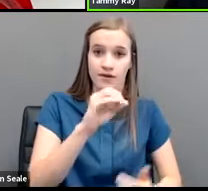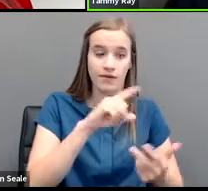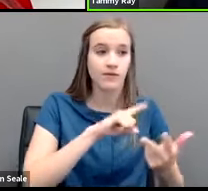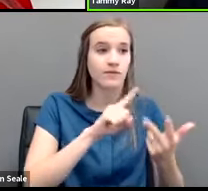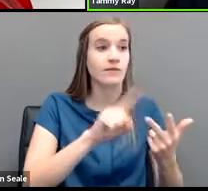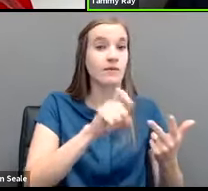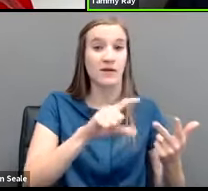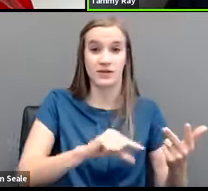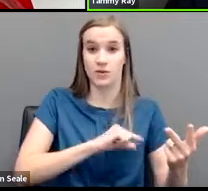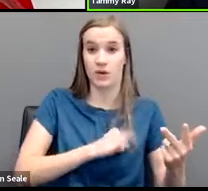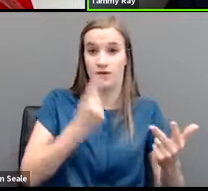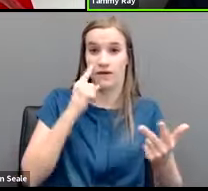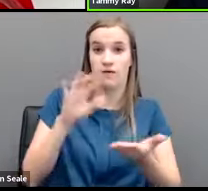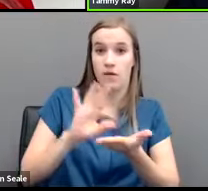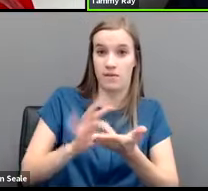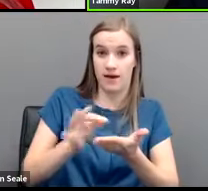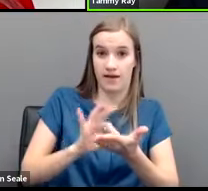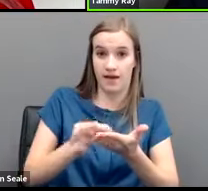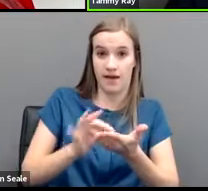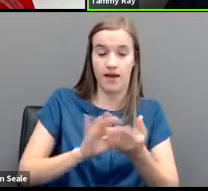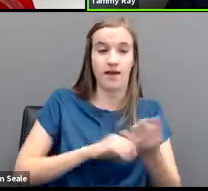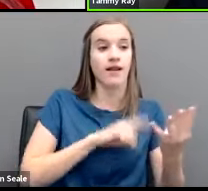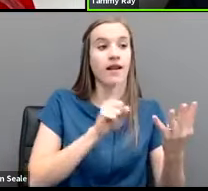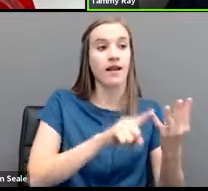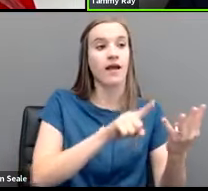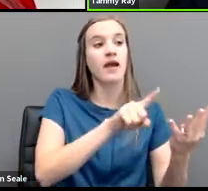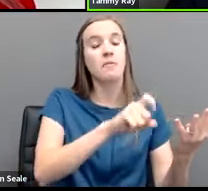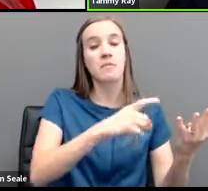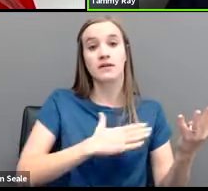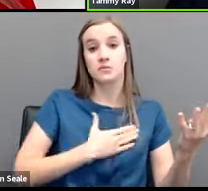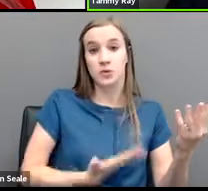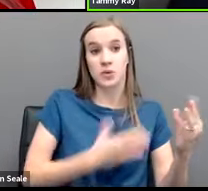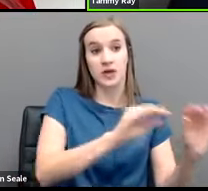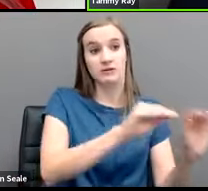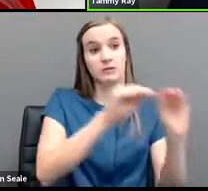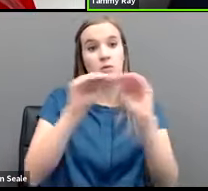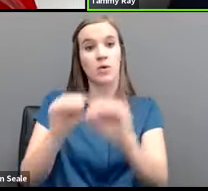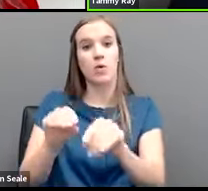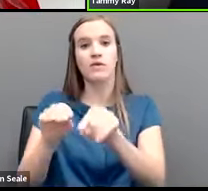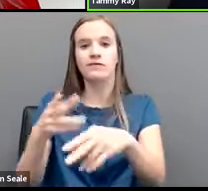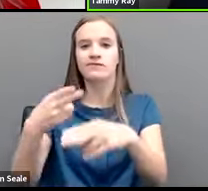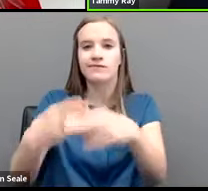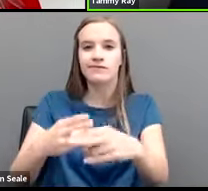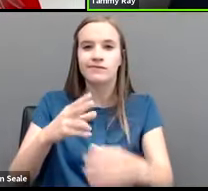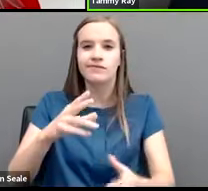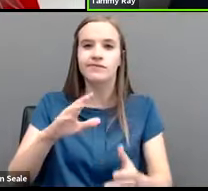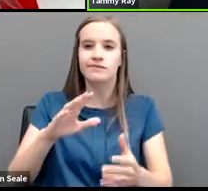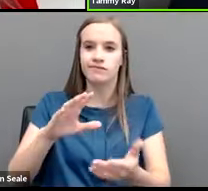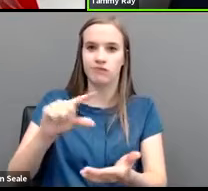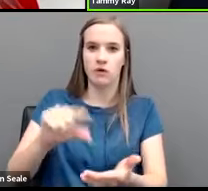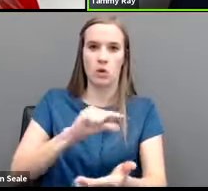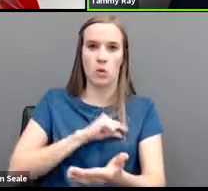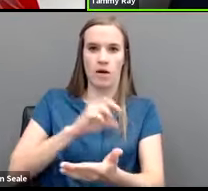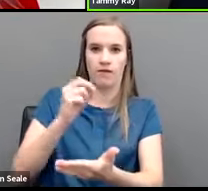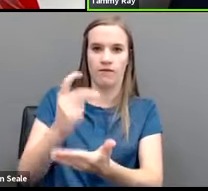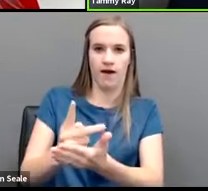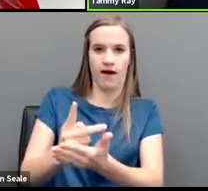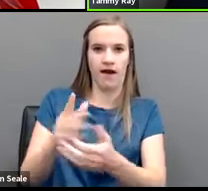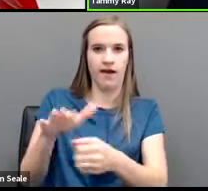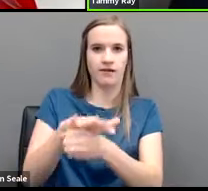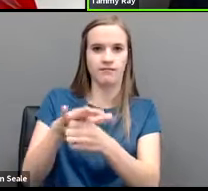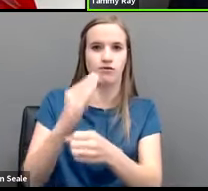and be willing to move to a qualified residence, which is just a safe and effective setting for